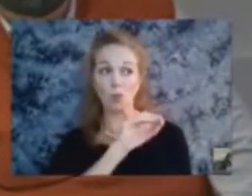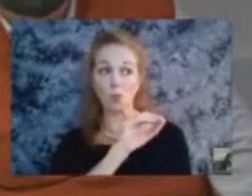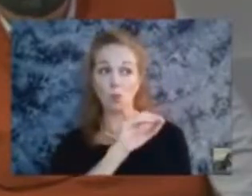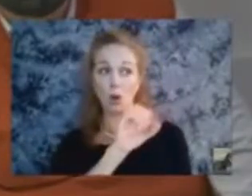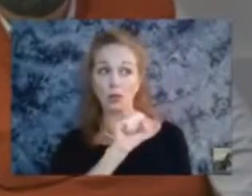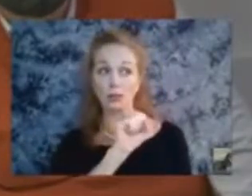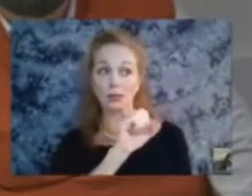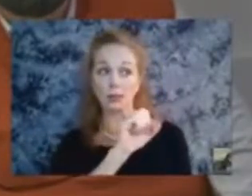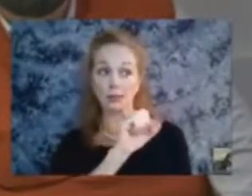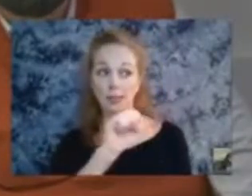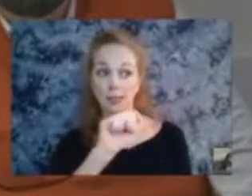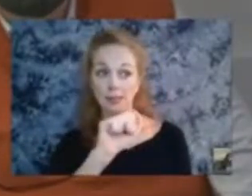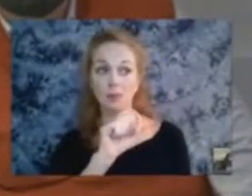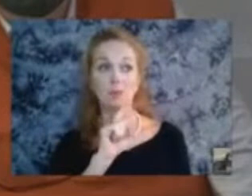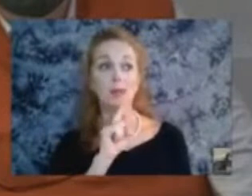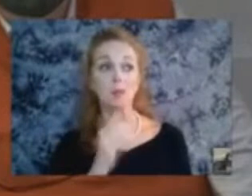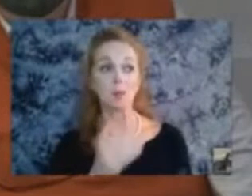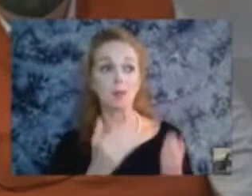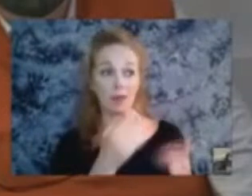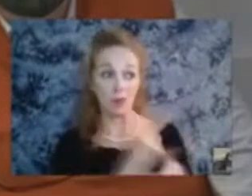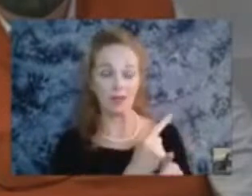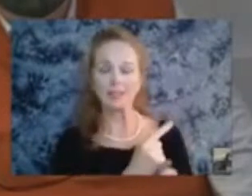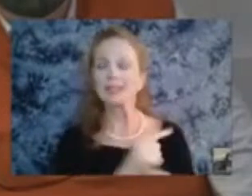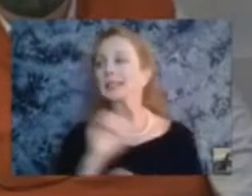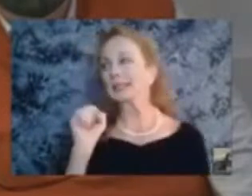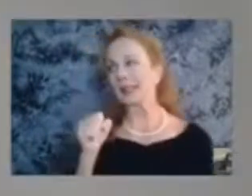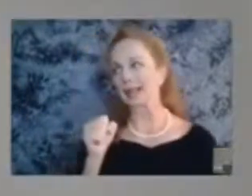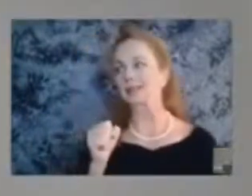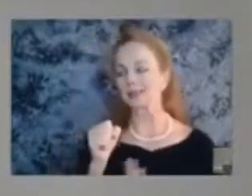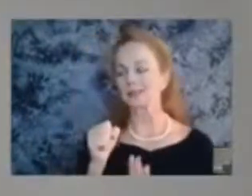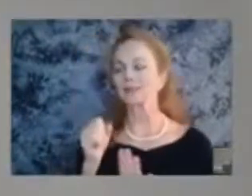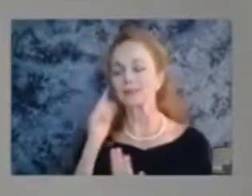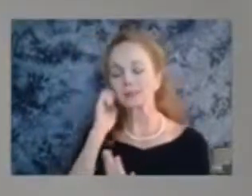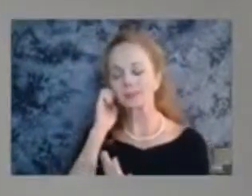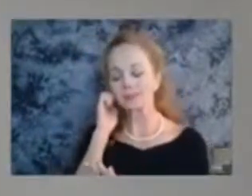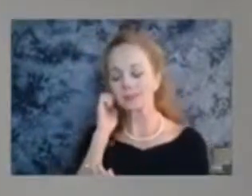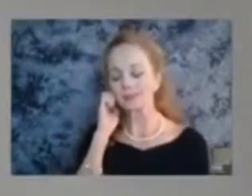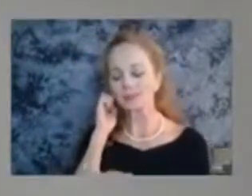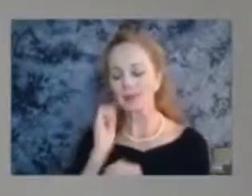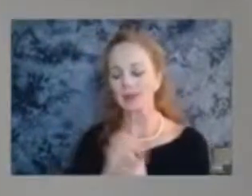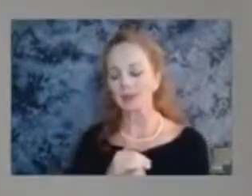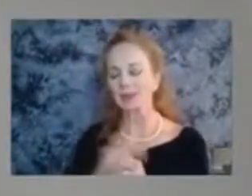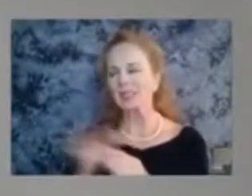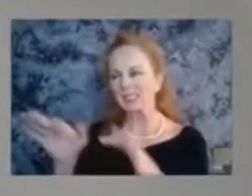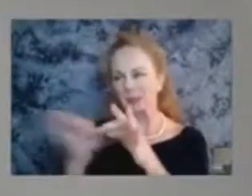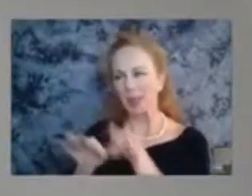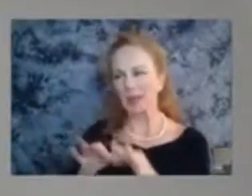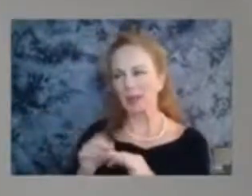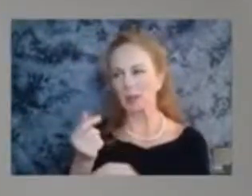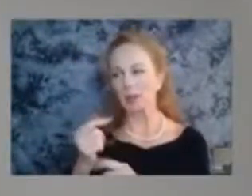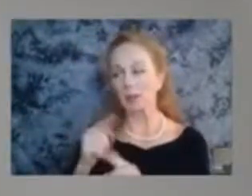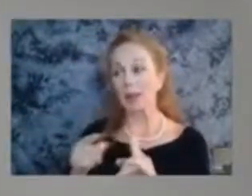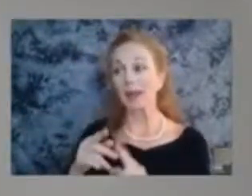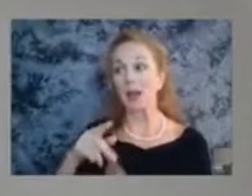Shipp. Let me, maybe I can ease a little bit here. We had what I call a purchase order